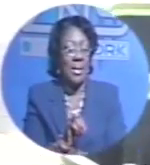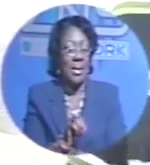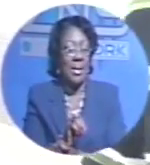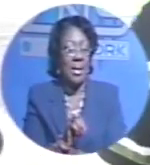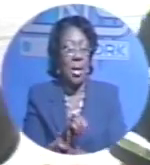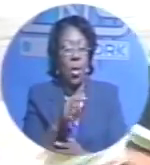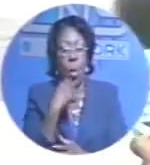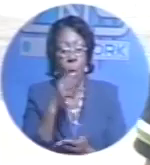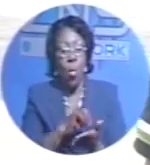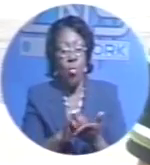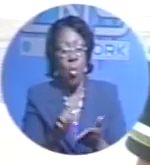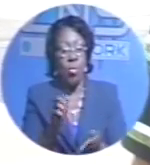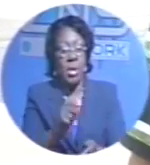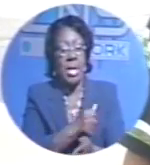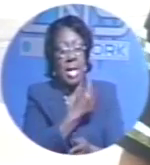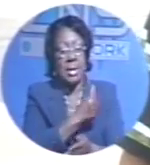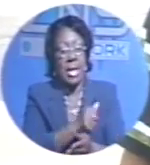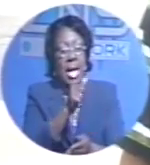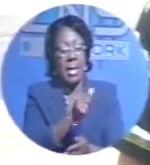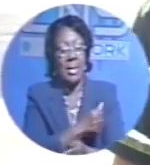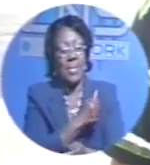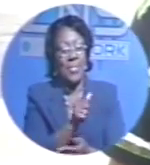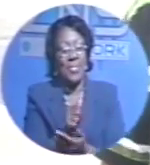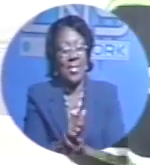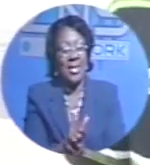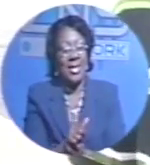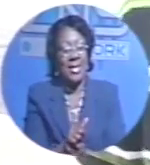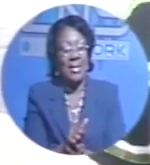Who wrote the national anthem?